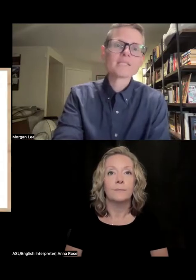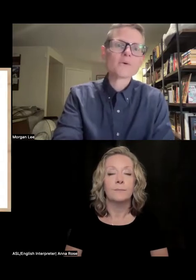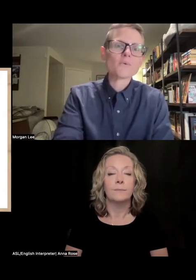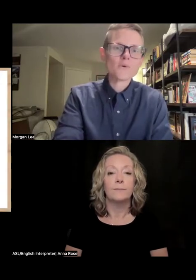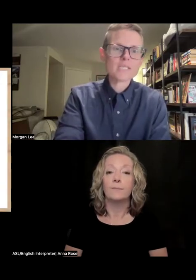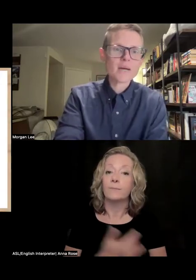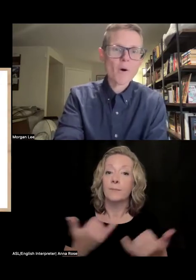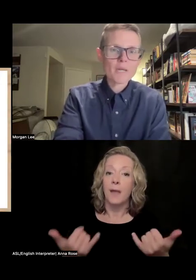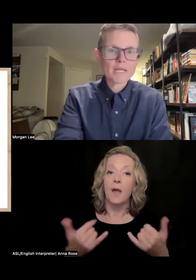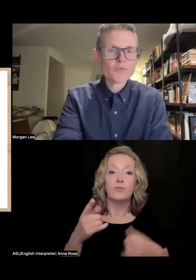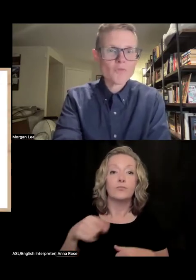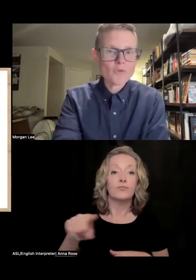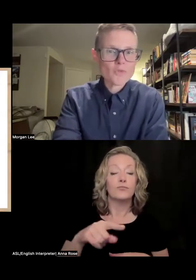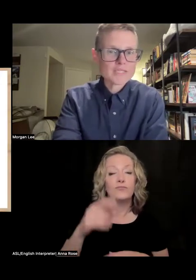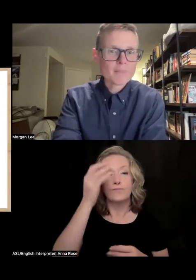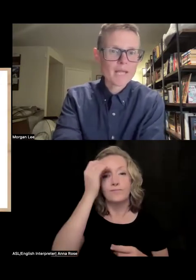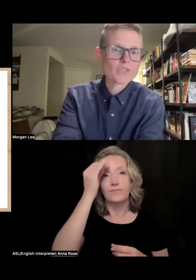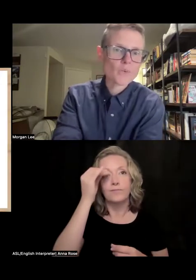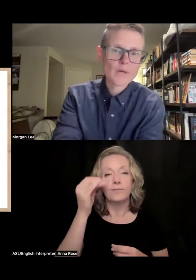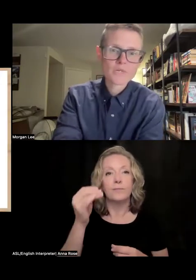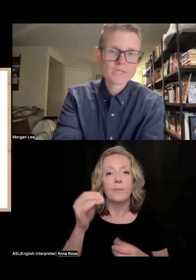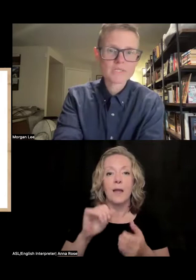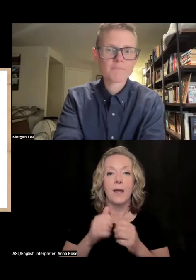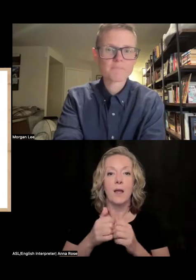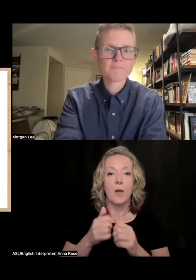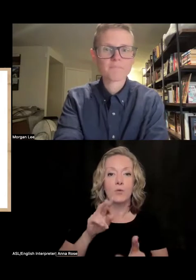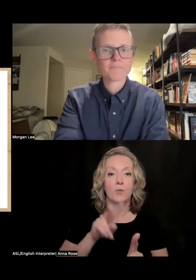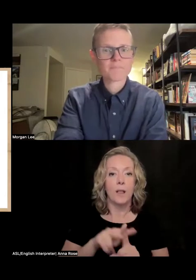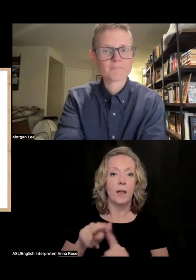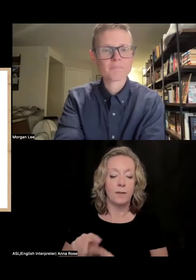All right, so you can take a moment and review these application questions.